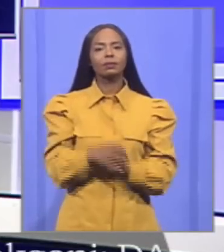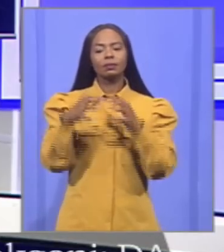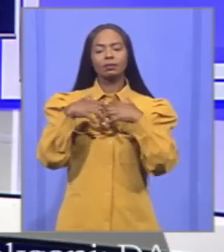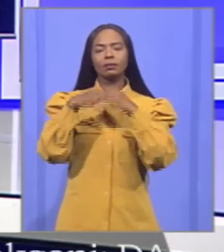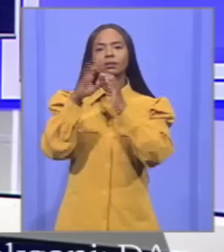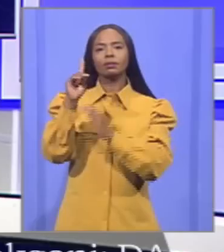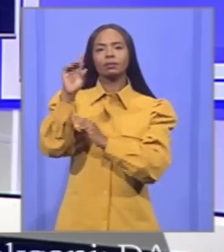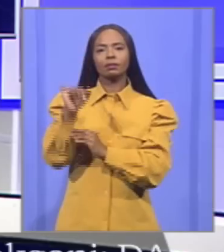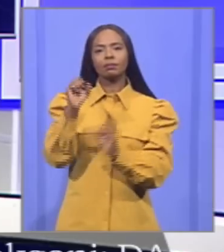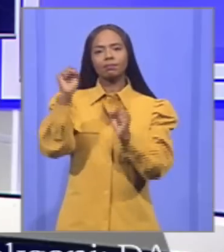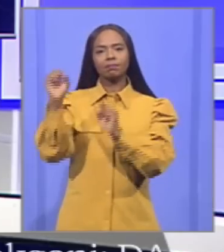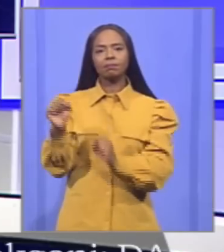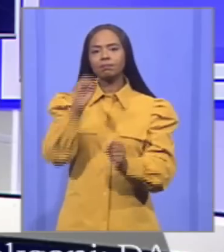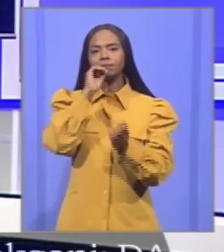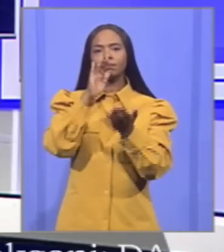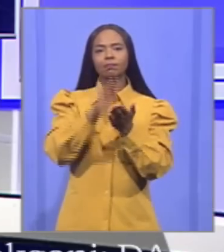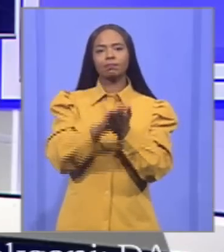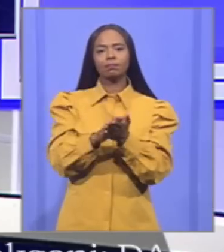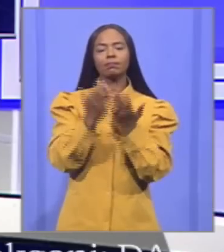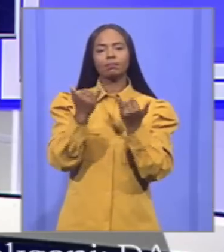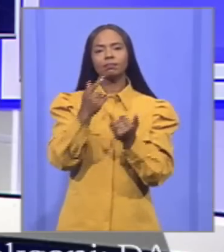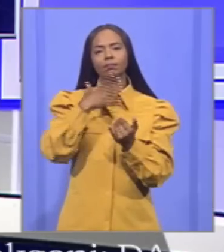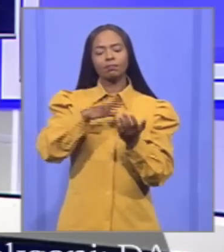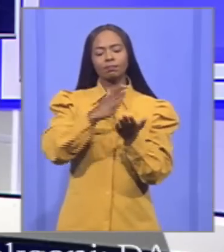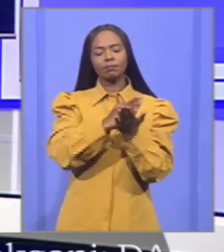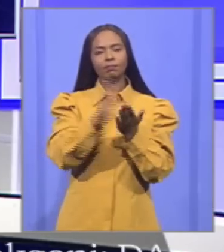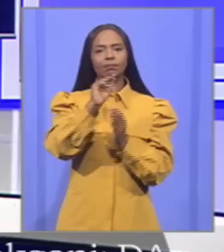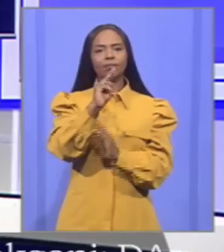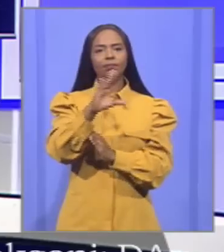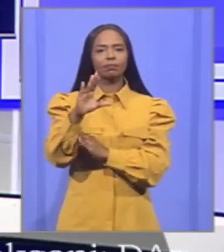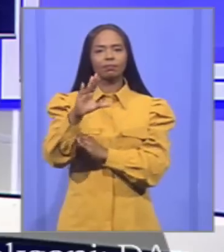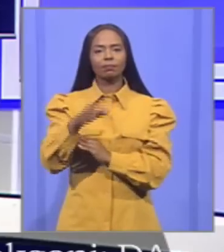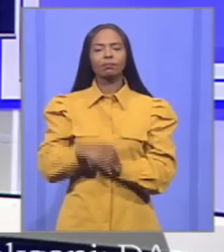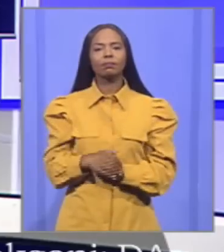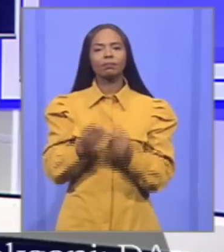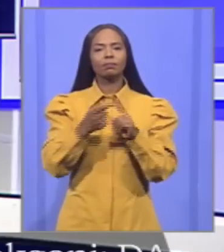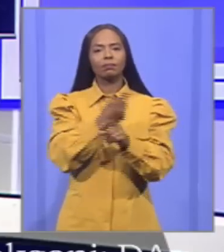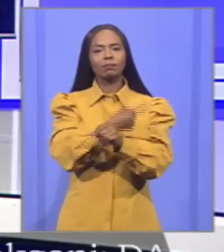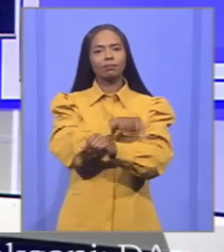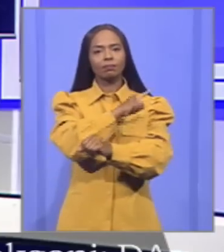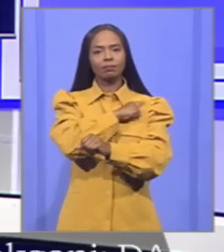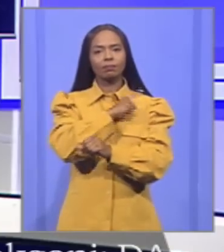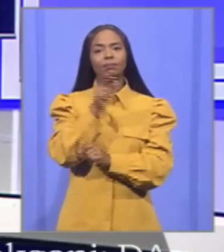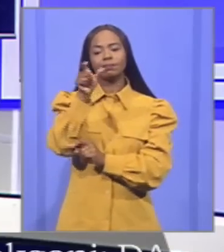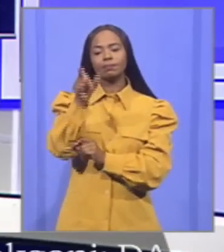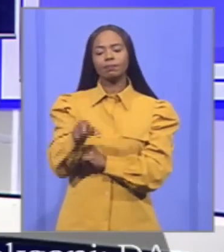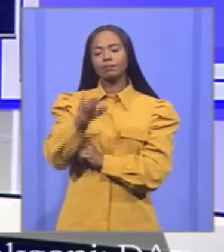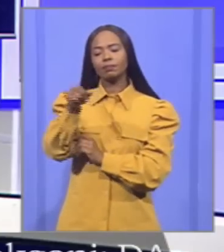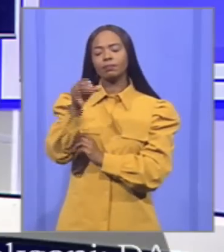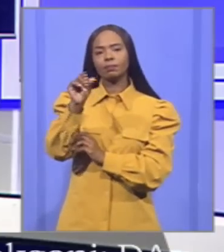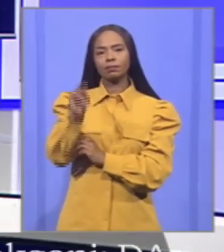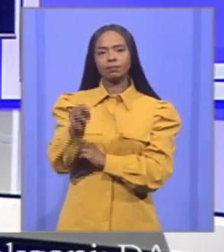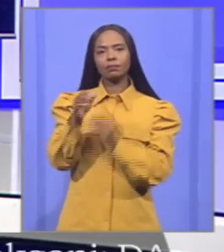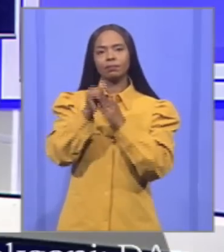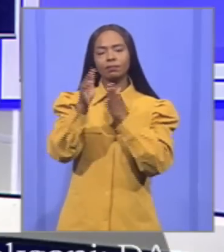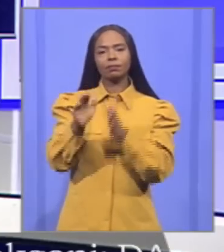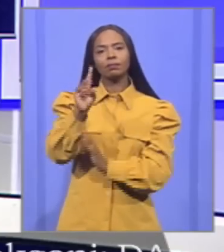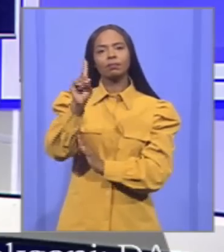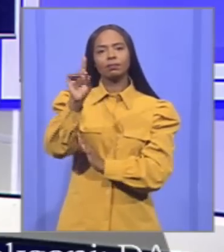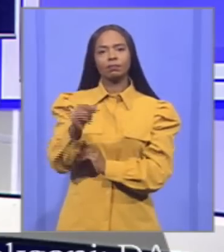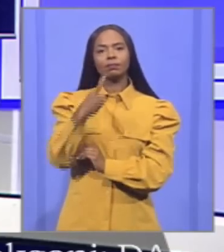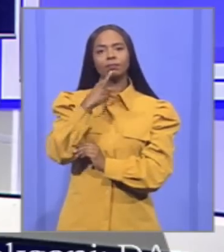la bontlhopheng mme le solofeditse go ntsha ANC mo maemong. Moeteledipele wa lekoko John Steenhuisen a re o itumelela gore botlhe ba